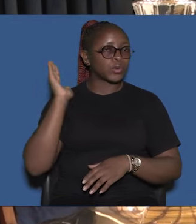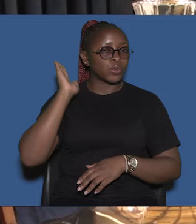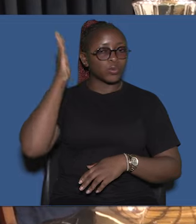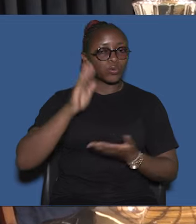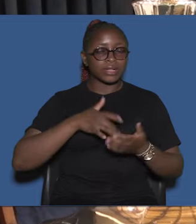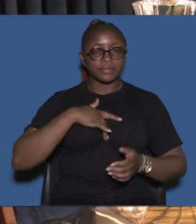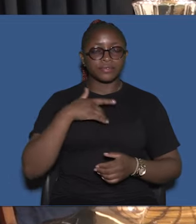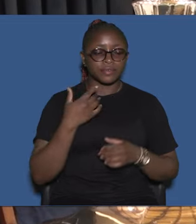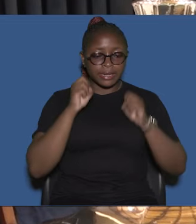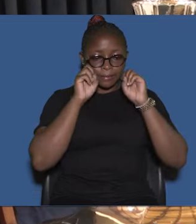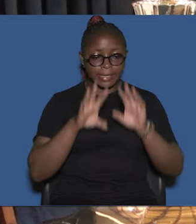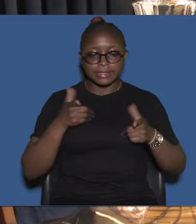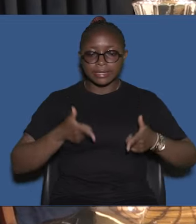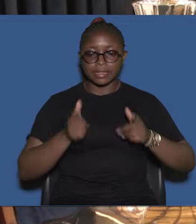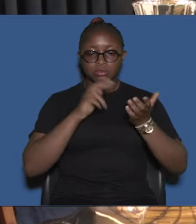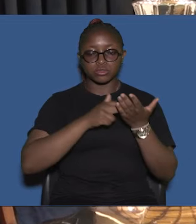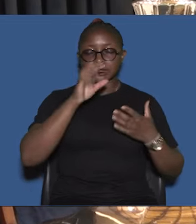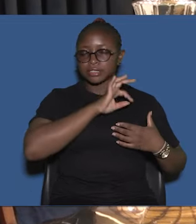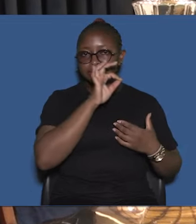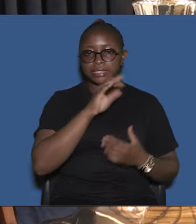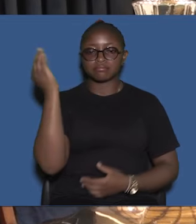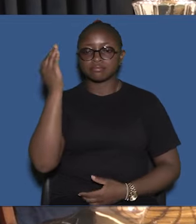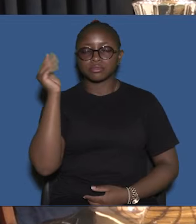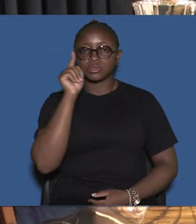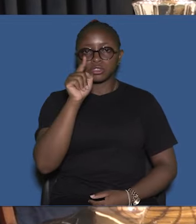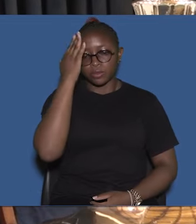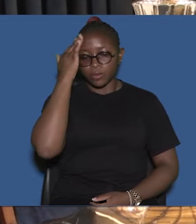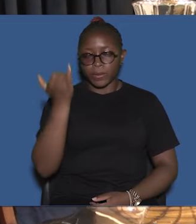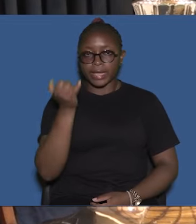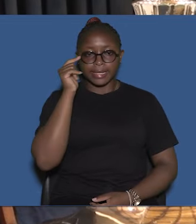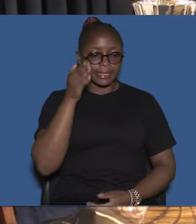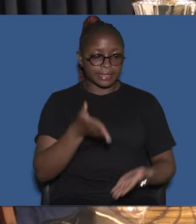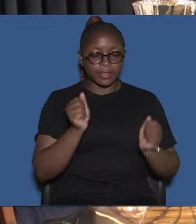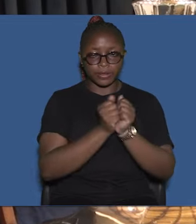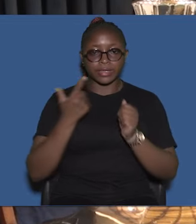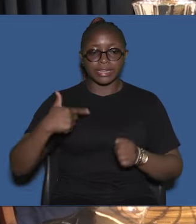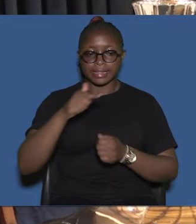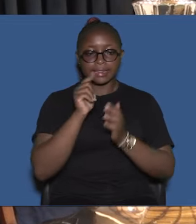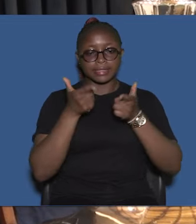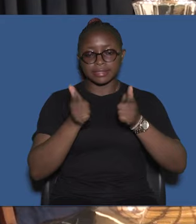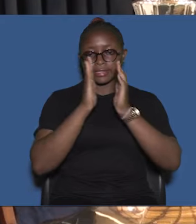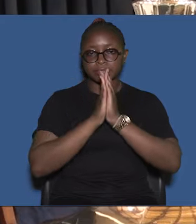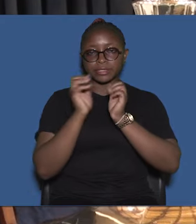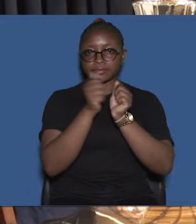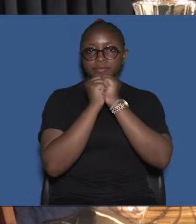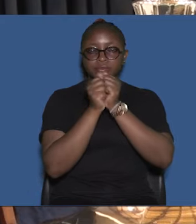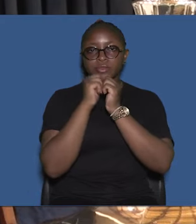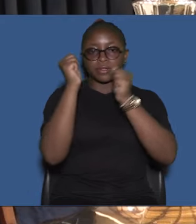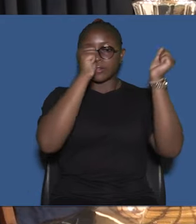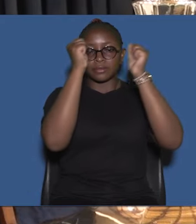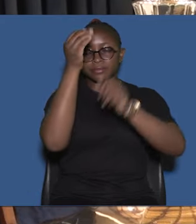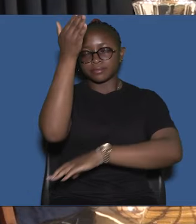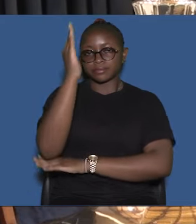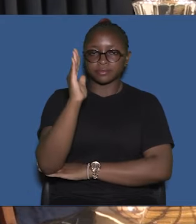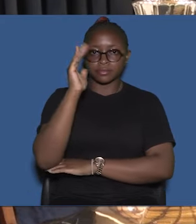minister to you because he's here with us. Let's pray together. Almighty God, we honor